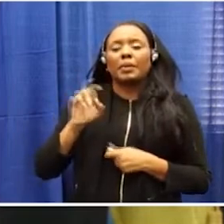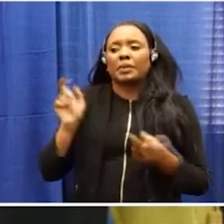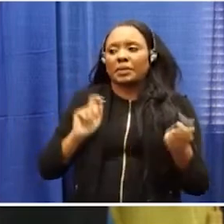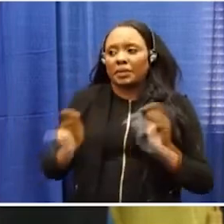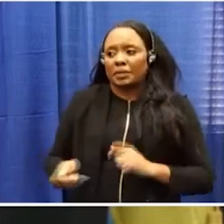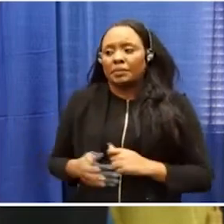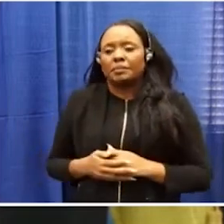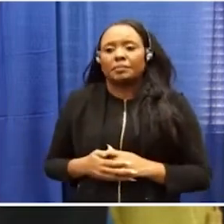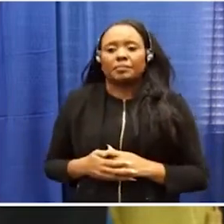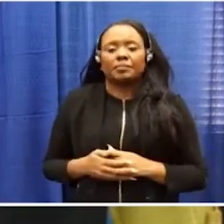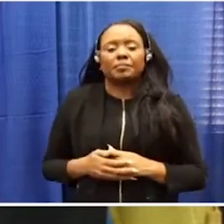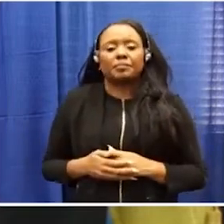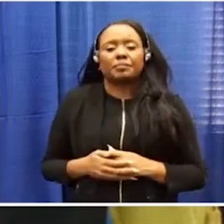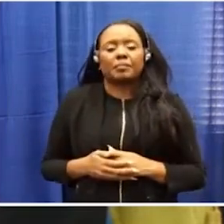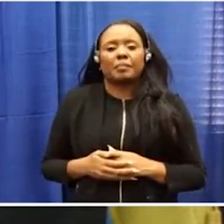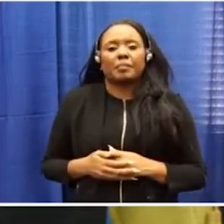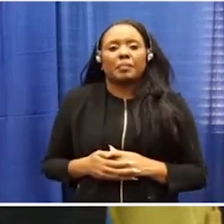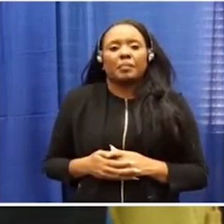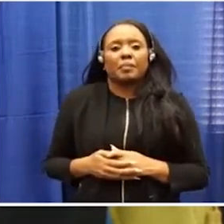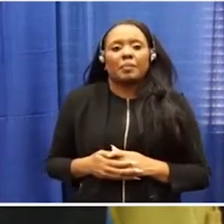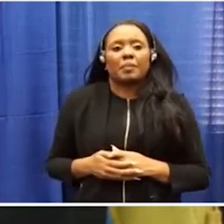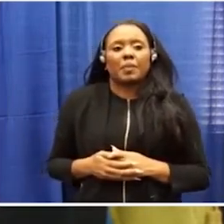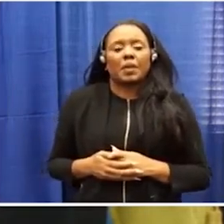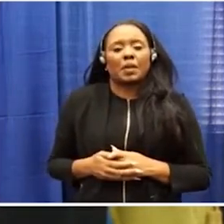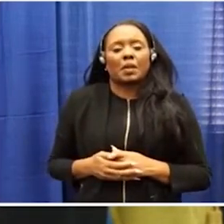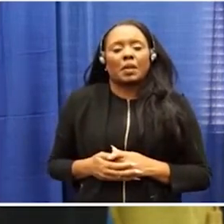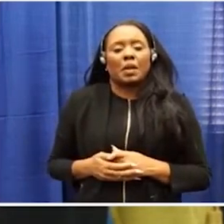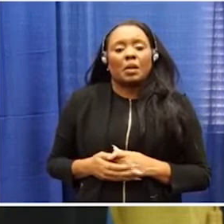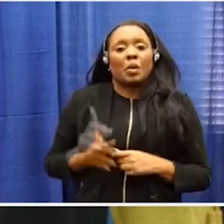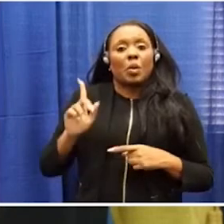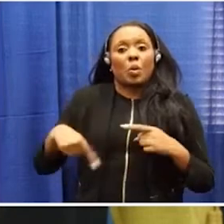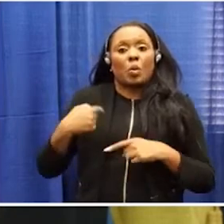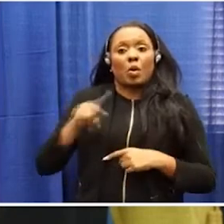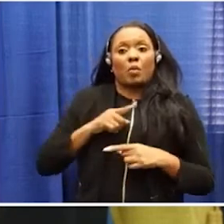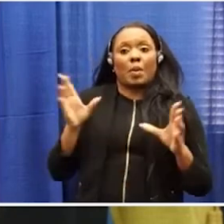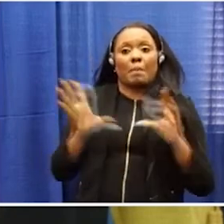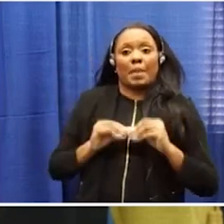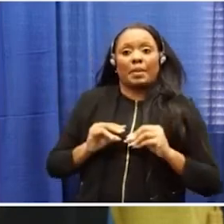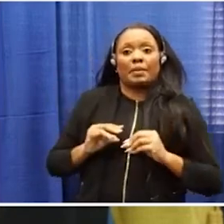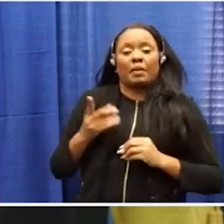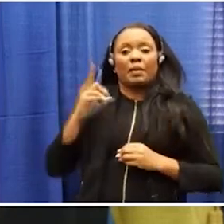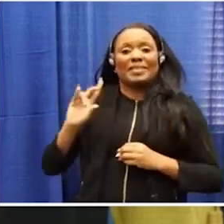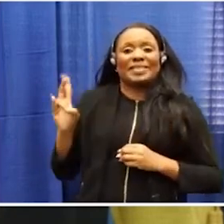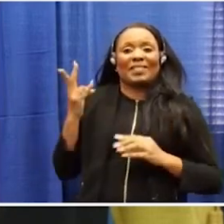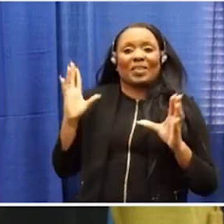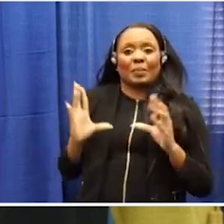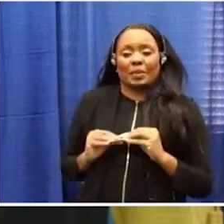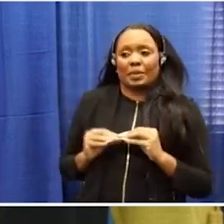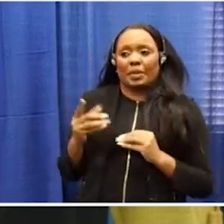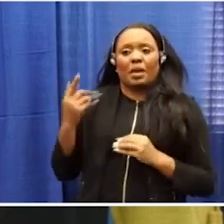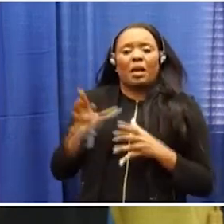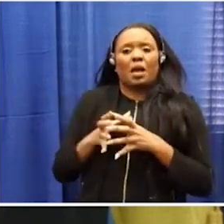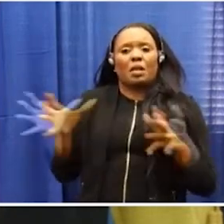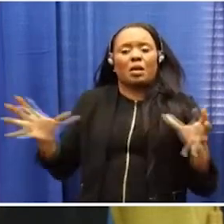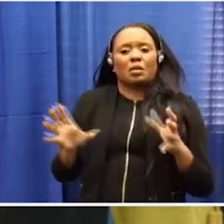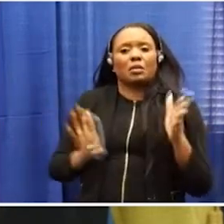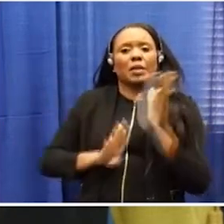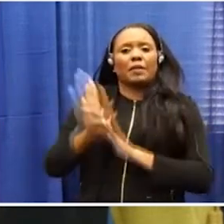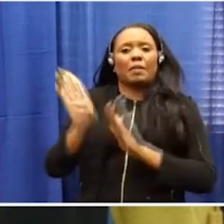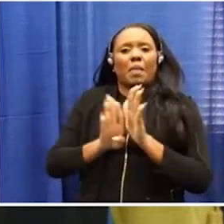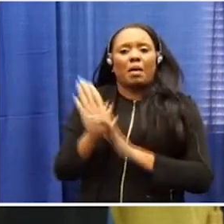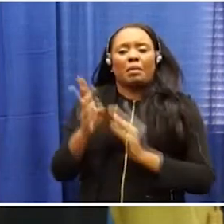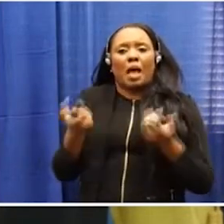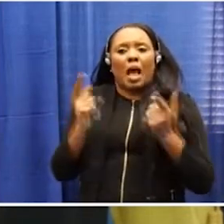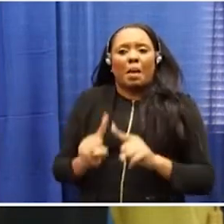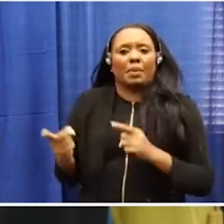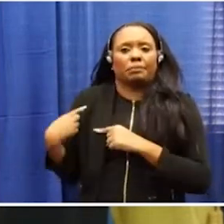met virtually on the occasion of the 7th CARICOM-Cuba Summit, several significant developments have taken place in